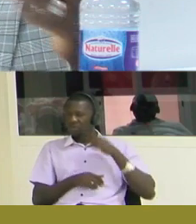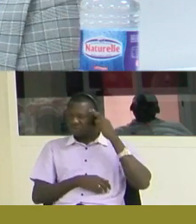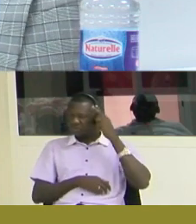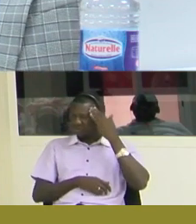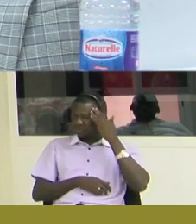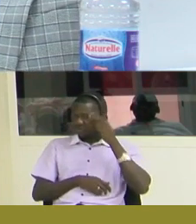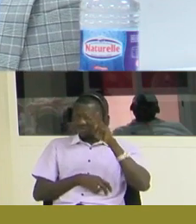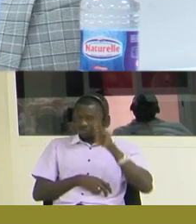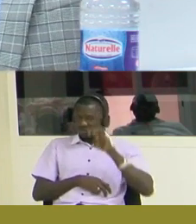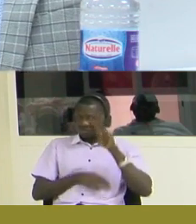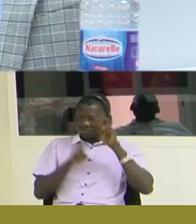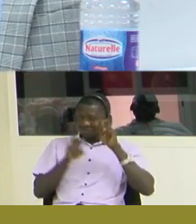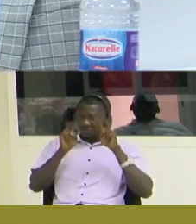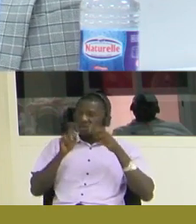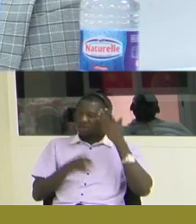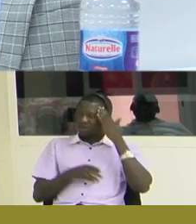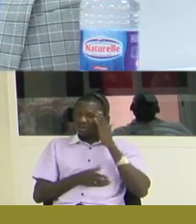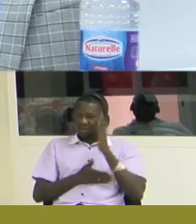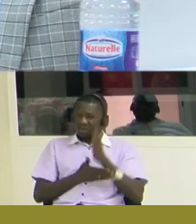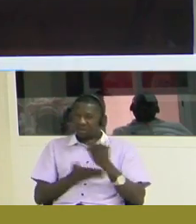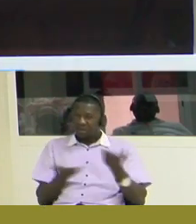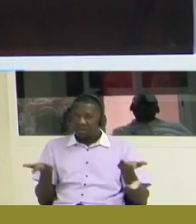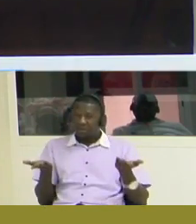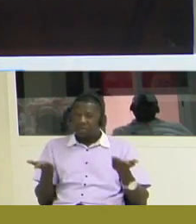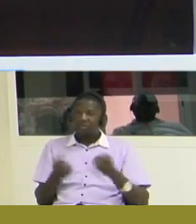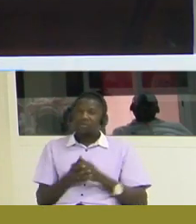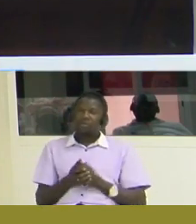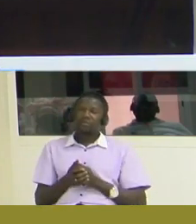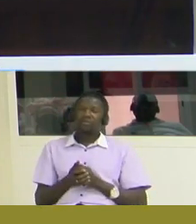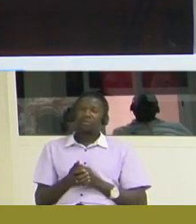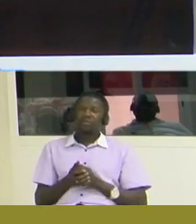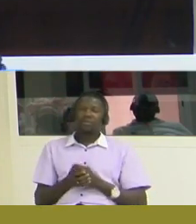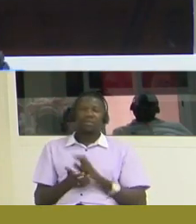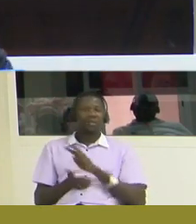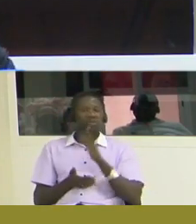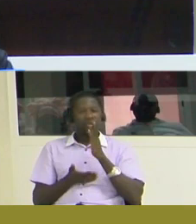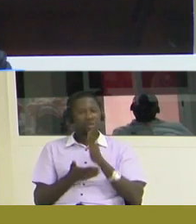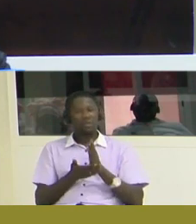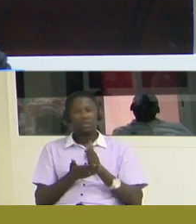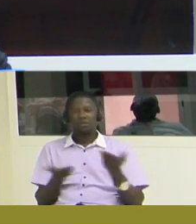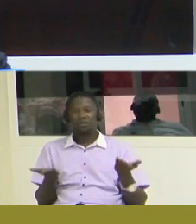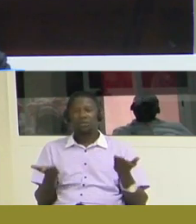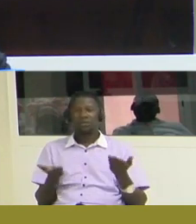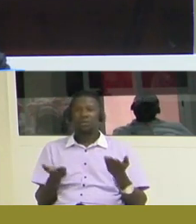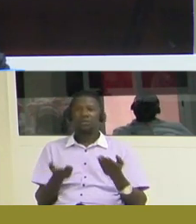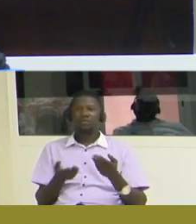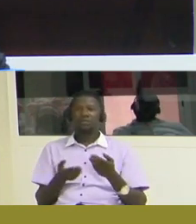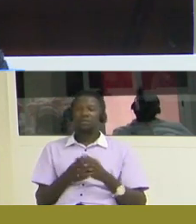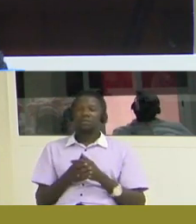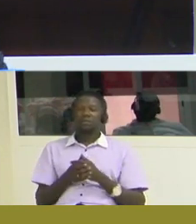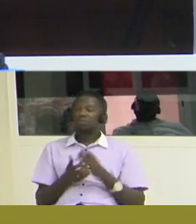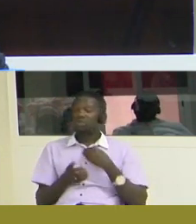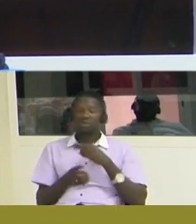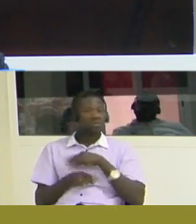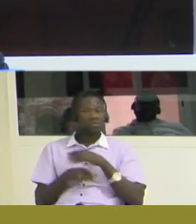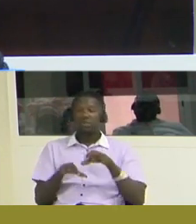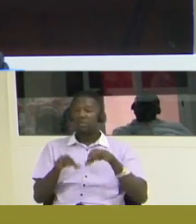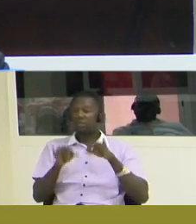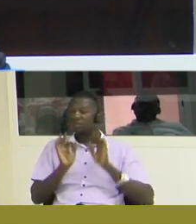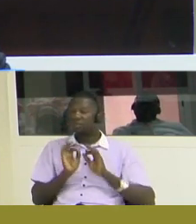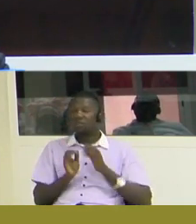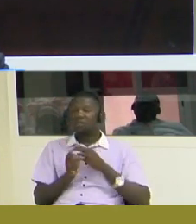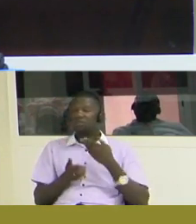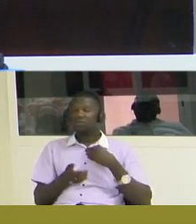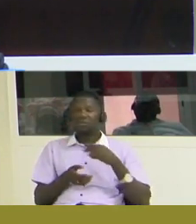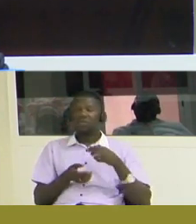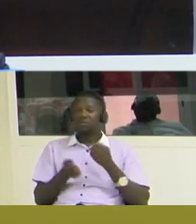is that not right that is not right sir you see the perks I didn't take I didn't take